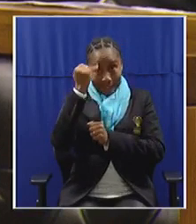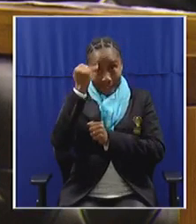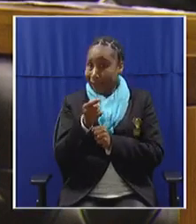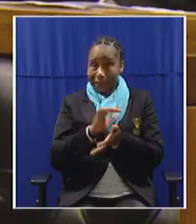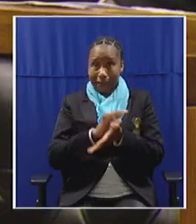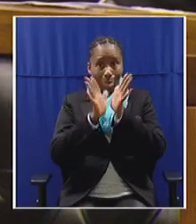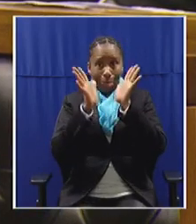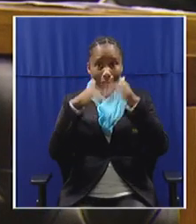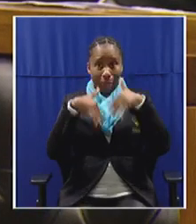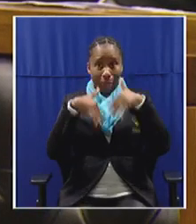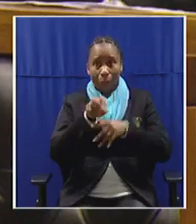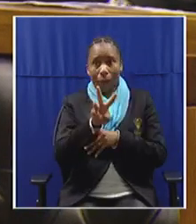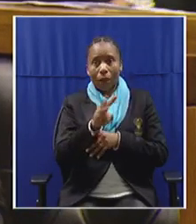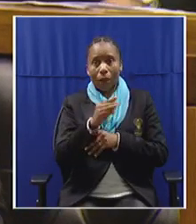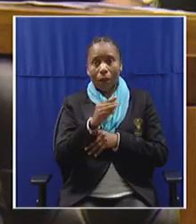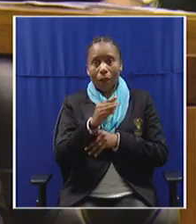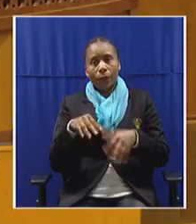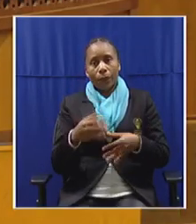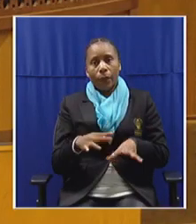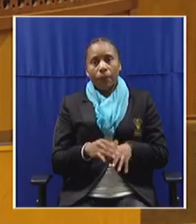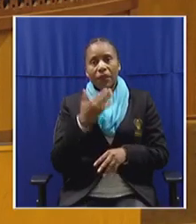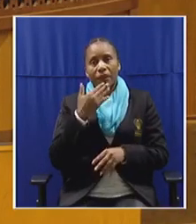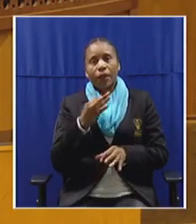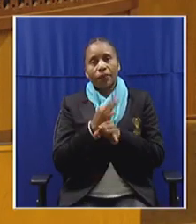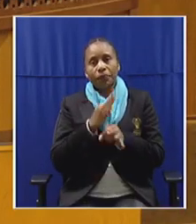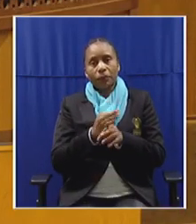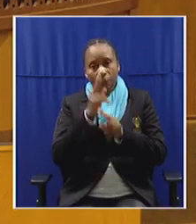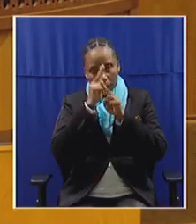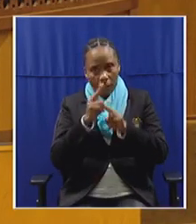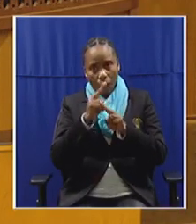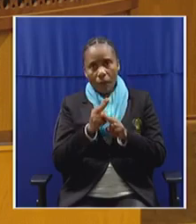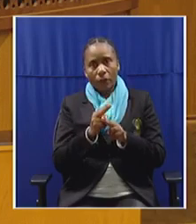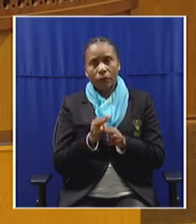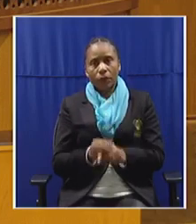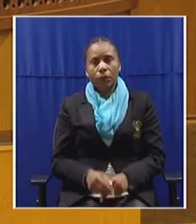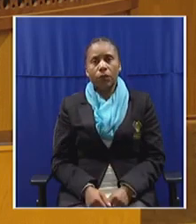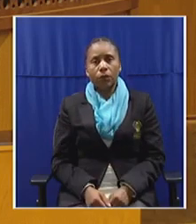putting forward. Thank you very much. Thank you, sir. The Honorable Swart.